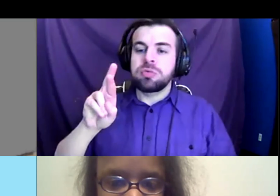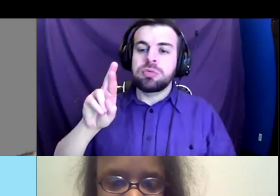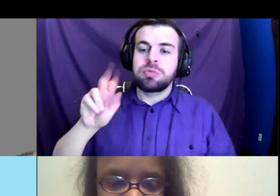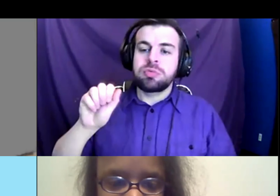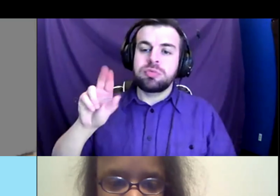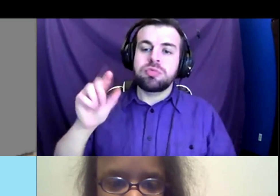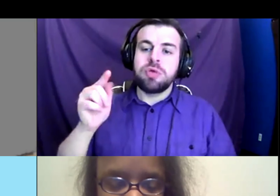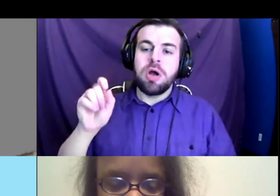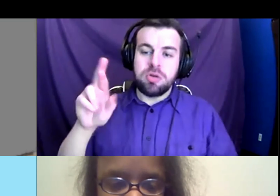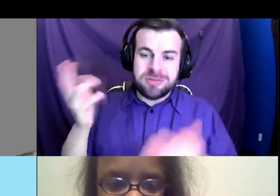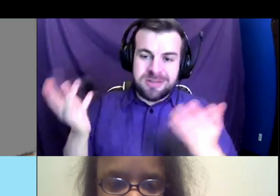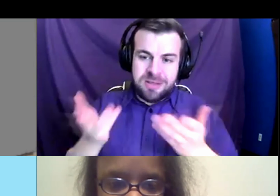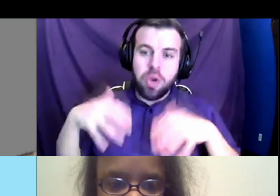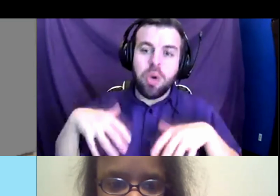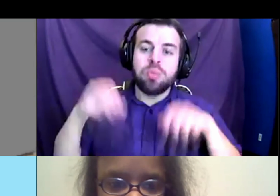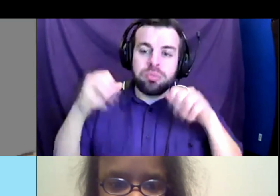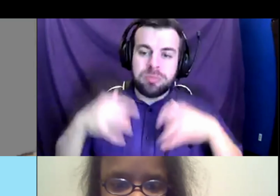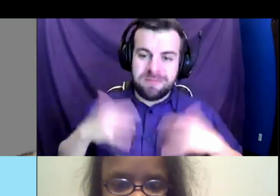fun with her.